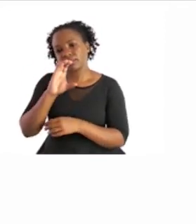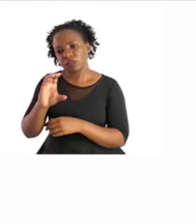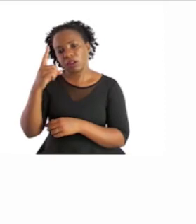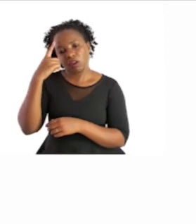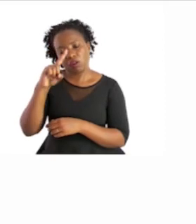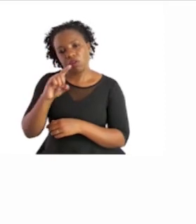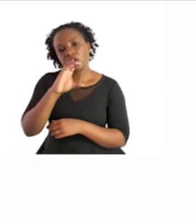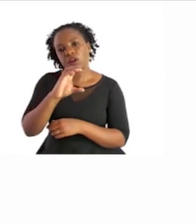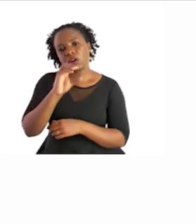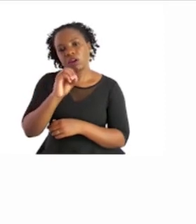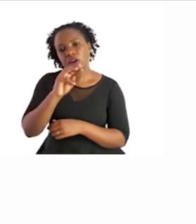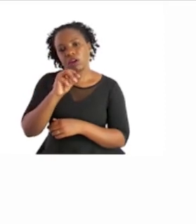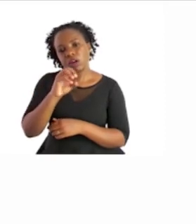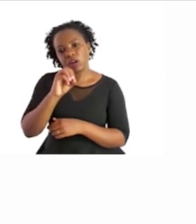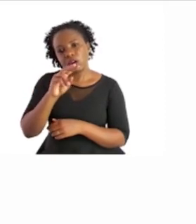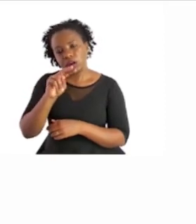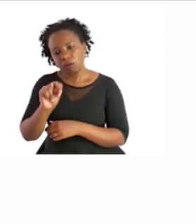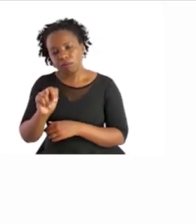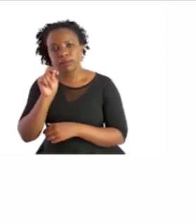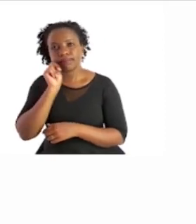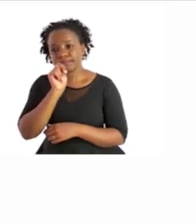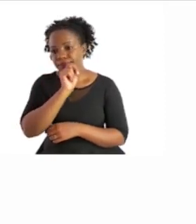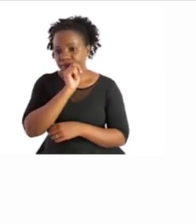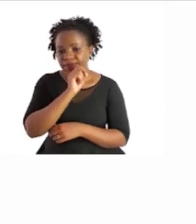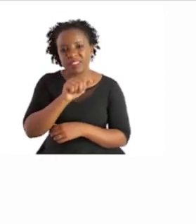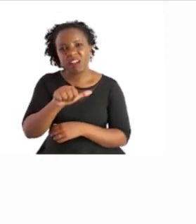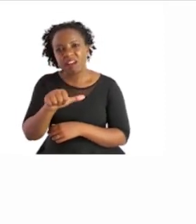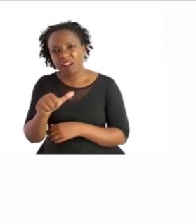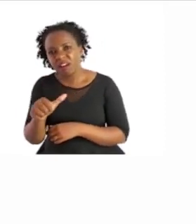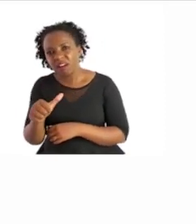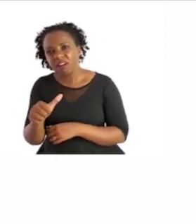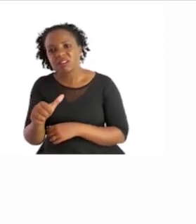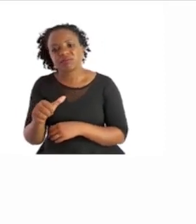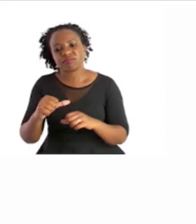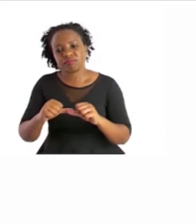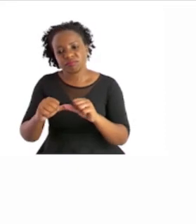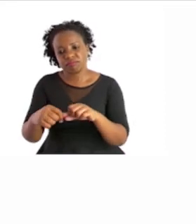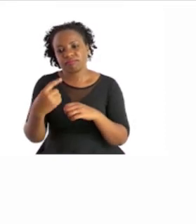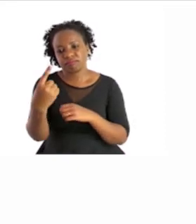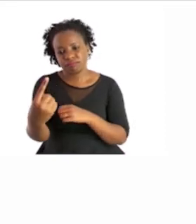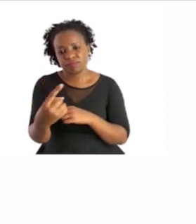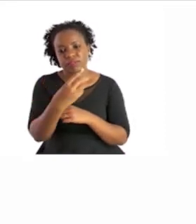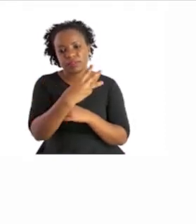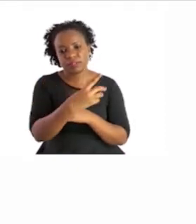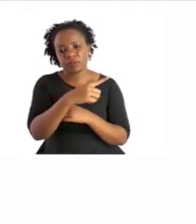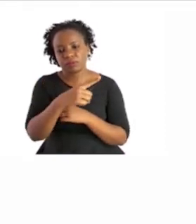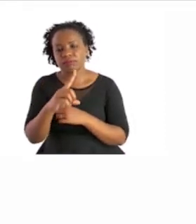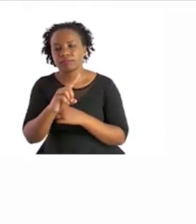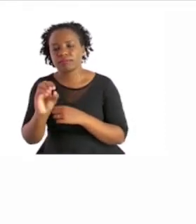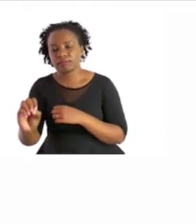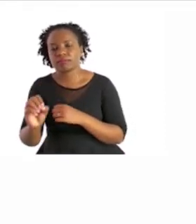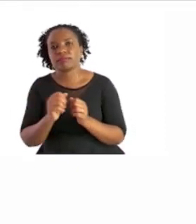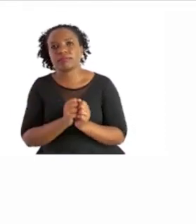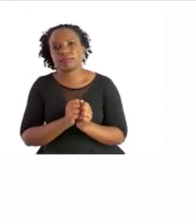common noun. So you can do the rest from number 3 up to number 10,